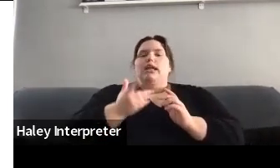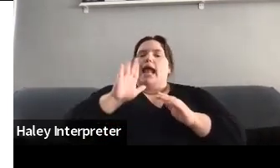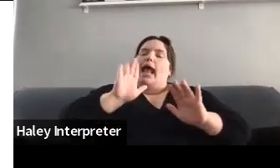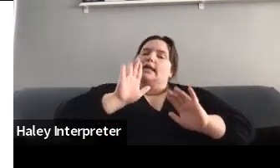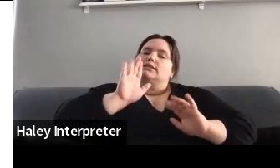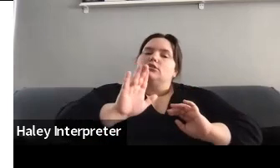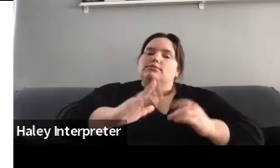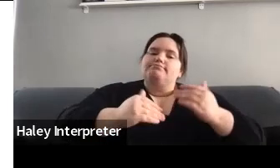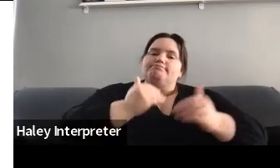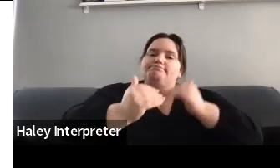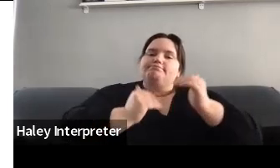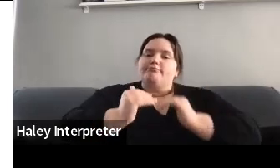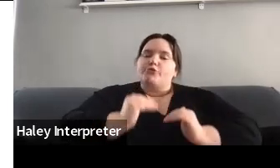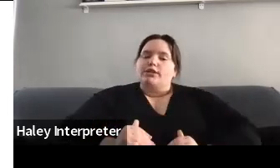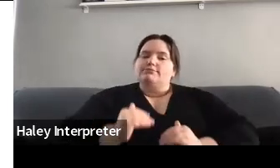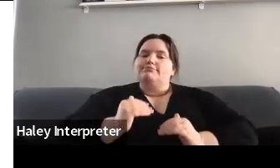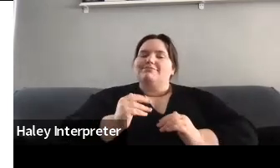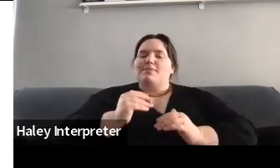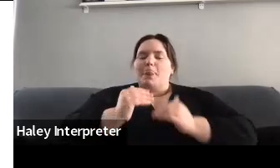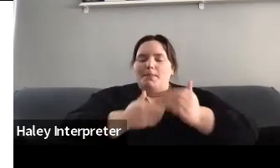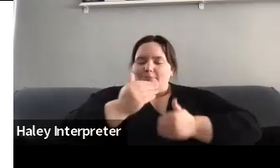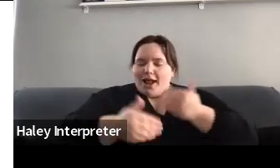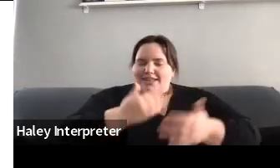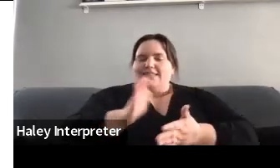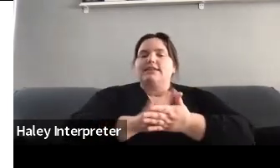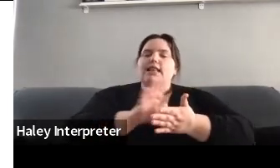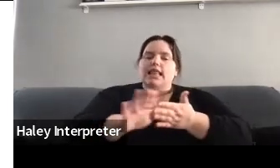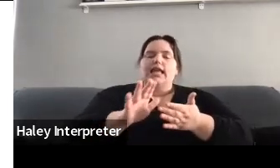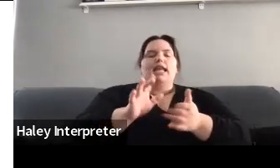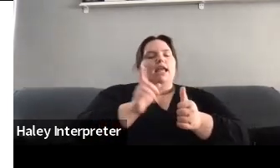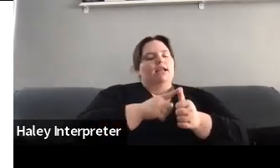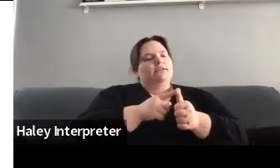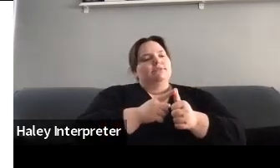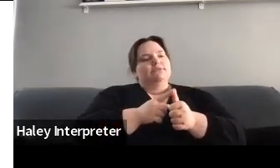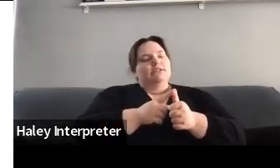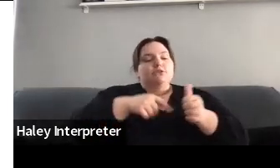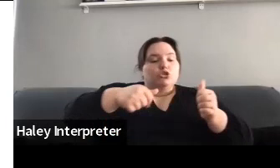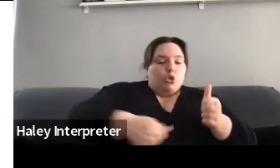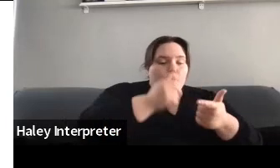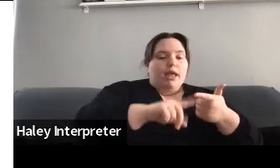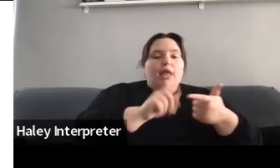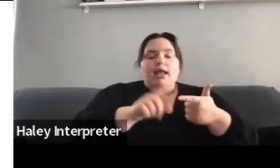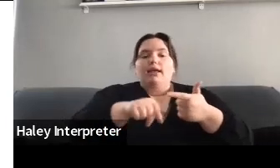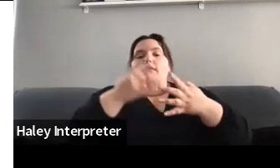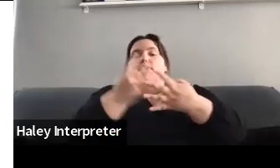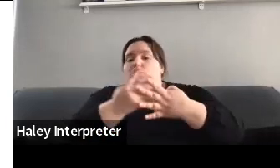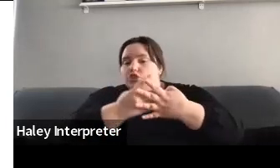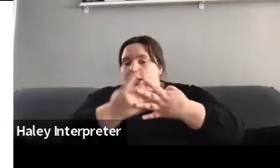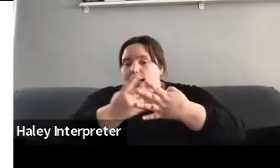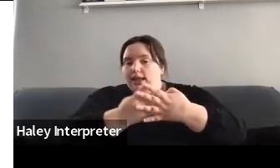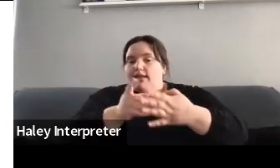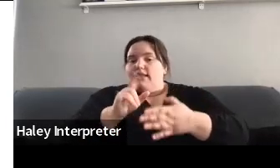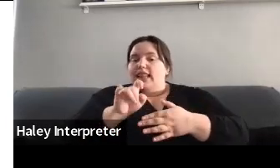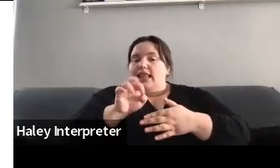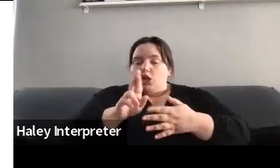of cleaning the of I'm sorry, scooping the litter, sifting through the litter, and then also when it's hooked up